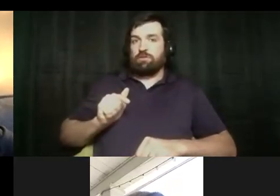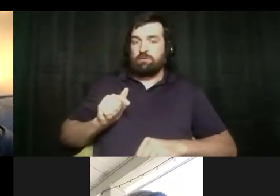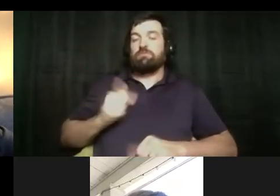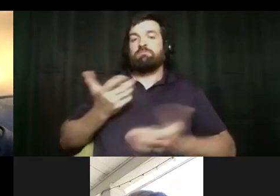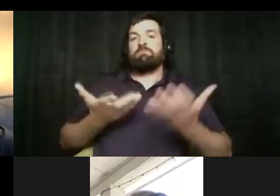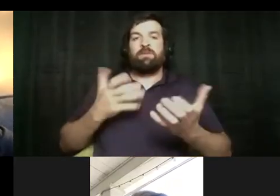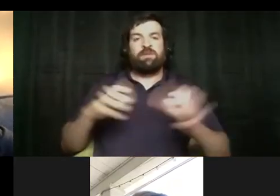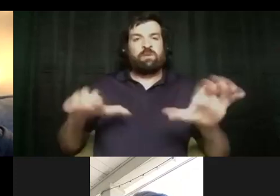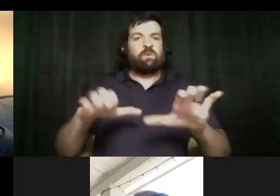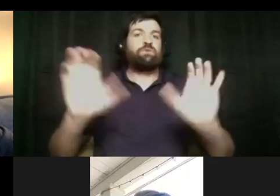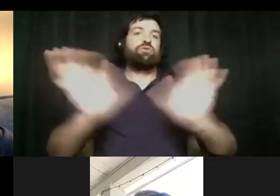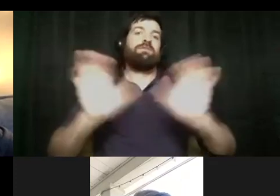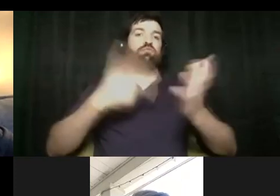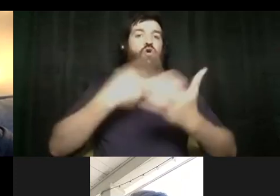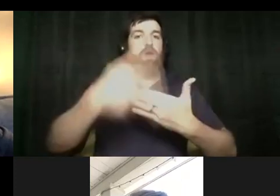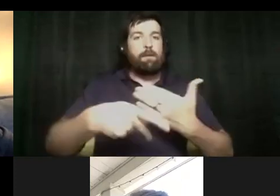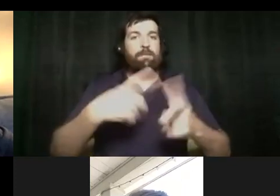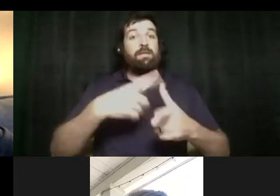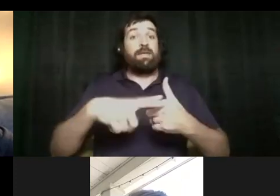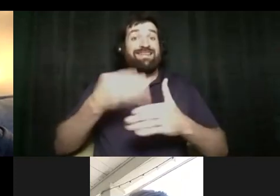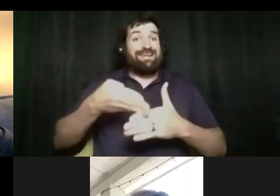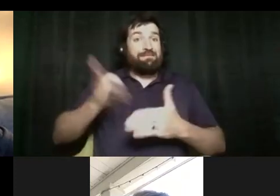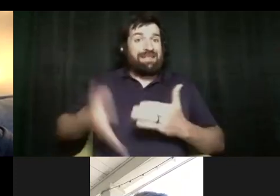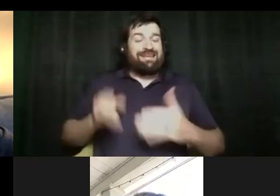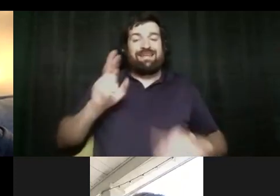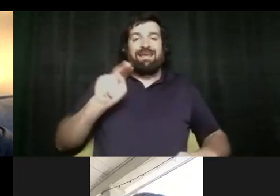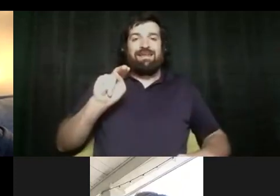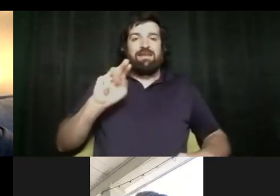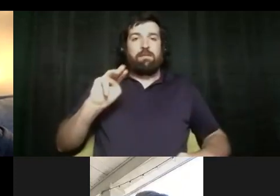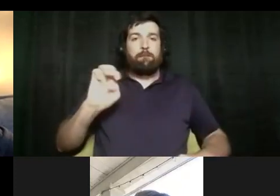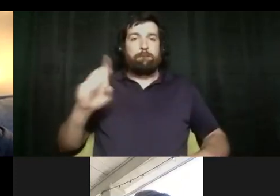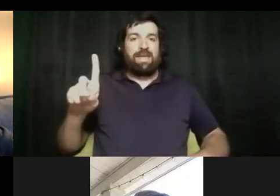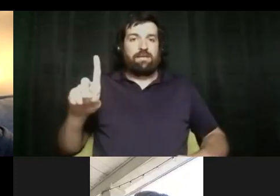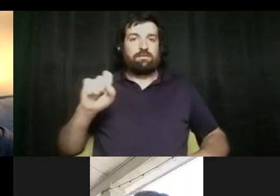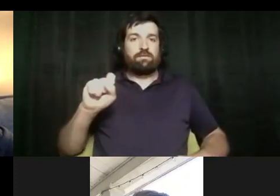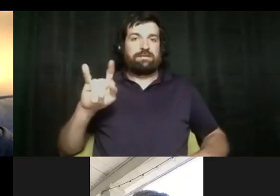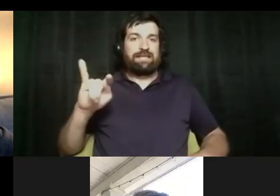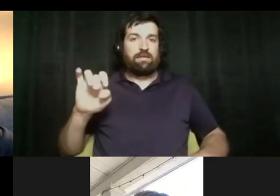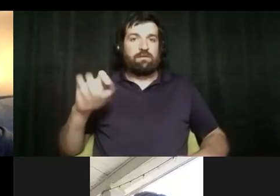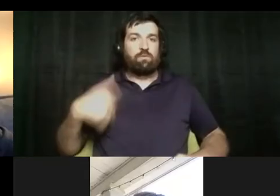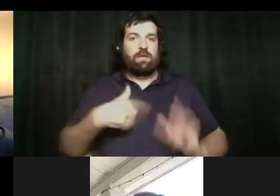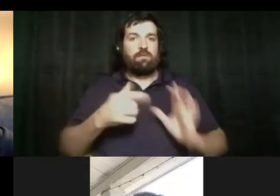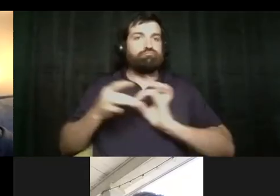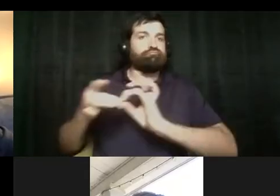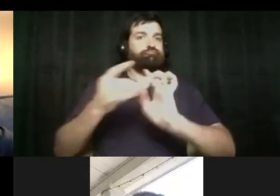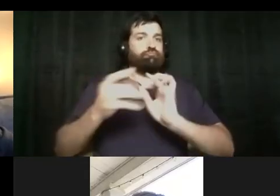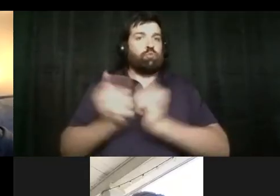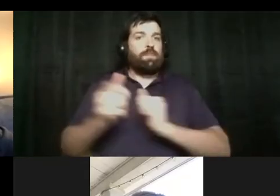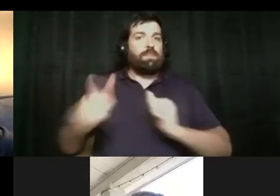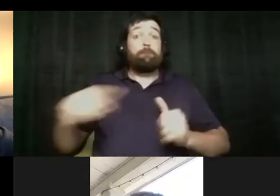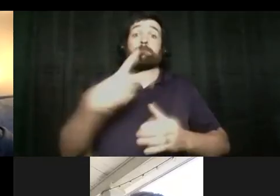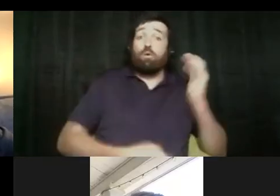the certificate program and then complete it at an NMed site, we coordinate with NMed on that. So you get both credit